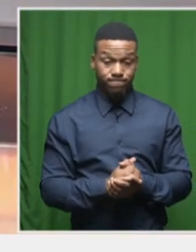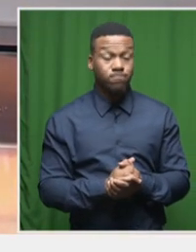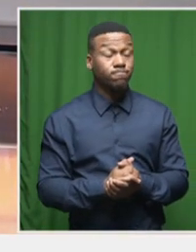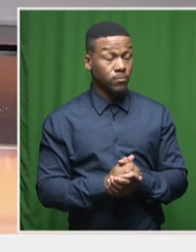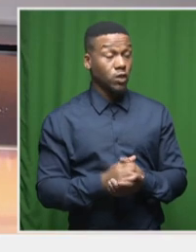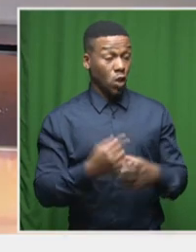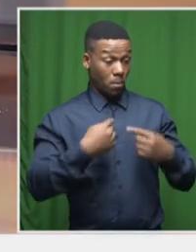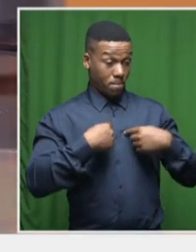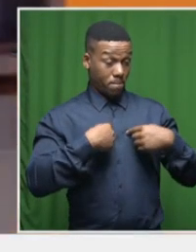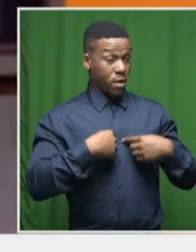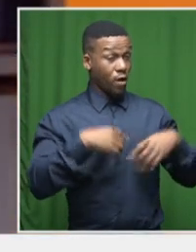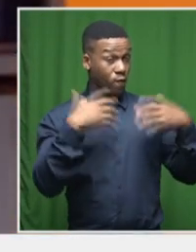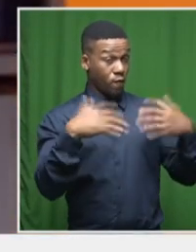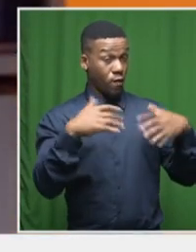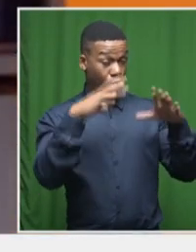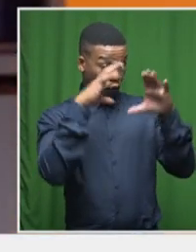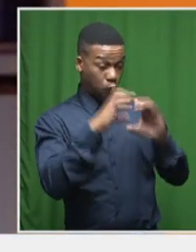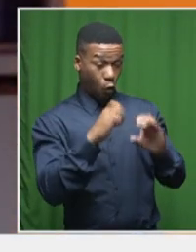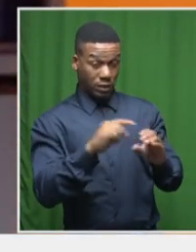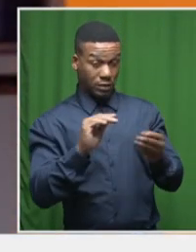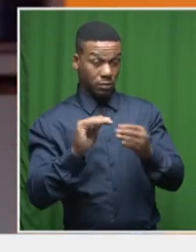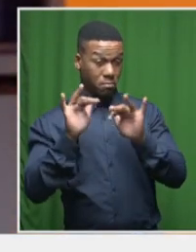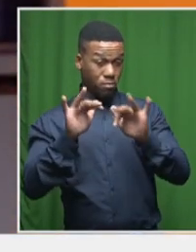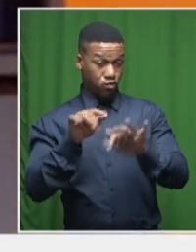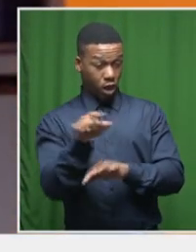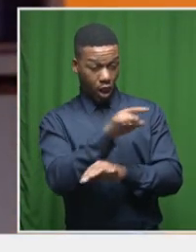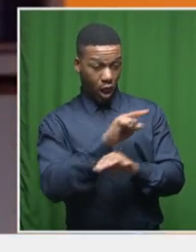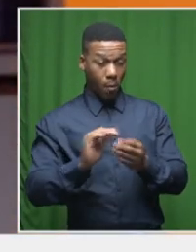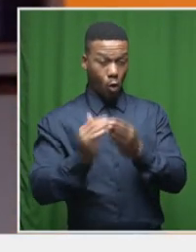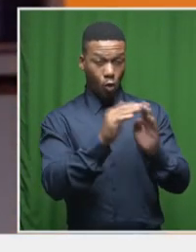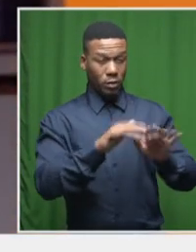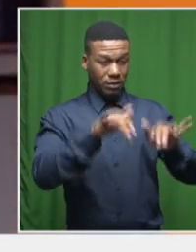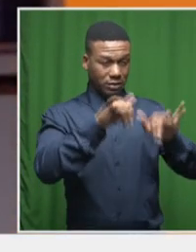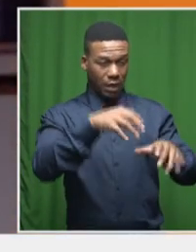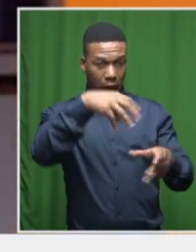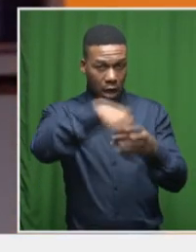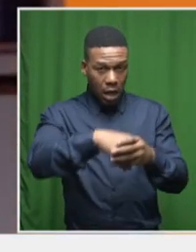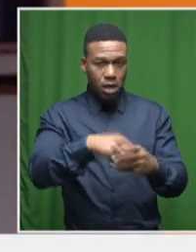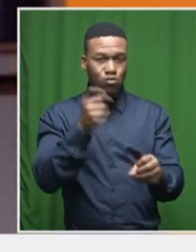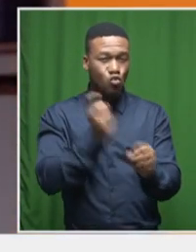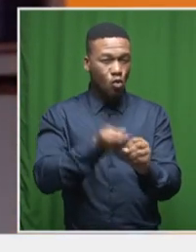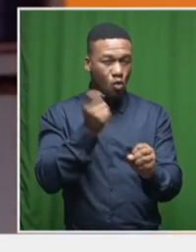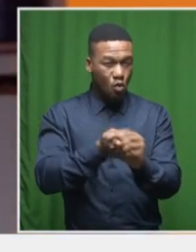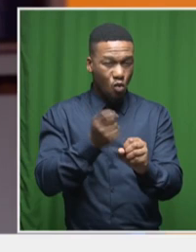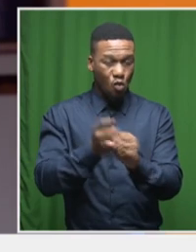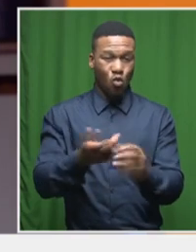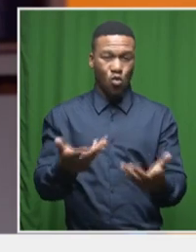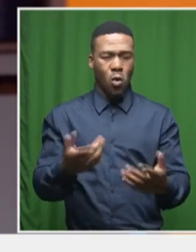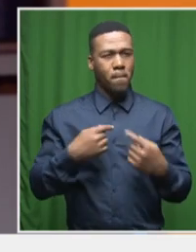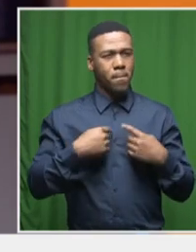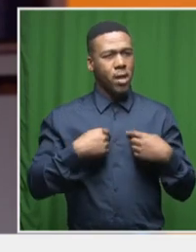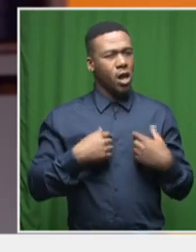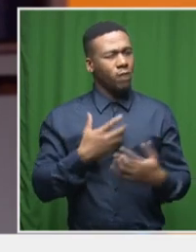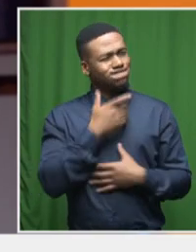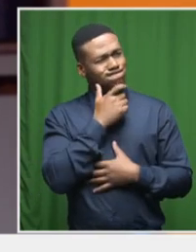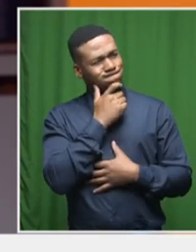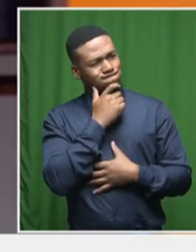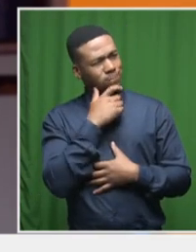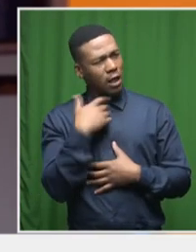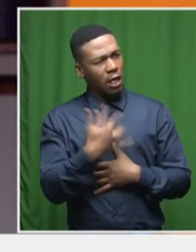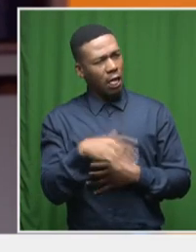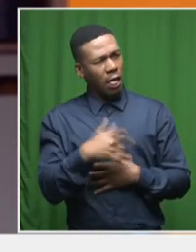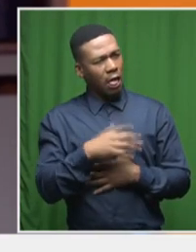camps. I'm fascinated by how the structures in squatter camps are made out of. Okay. It's